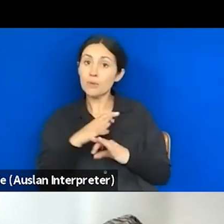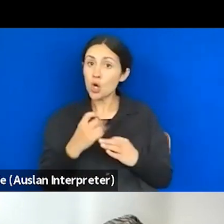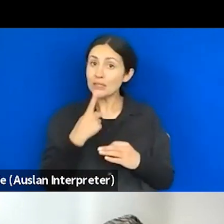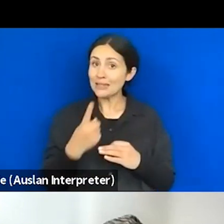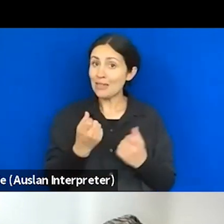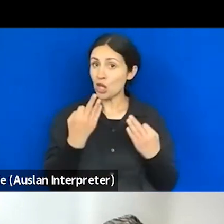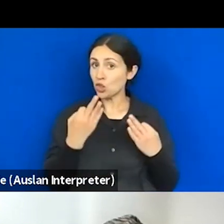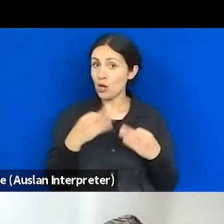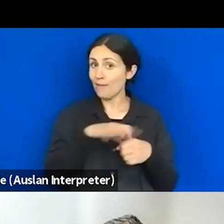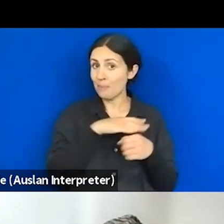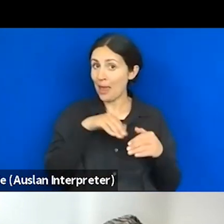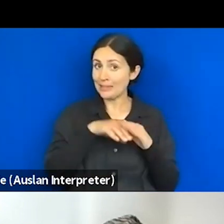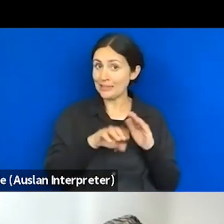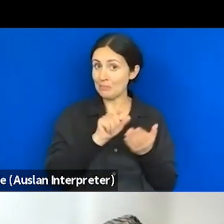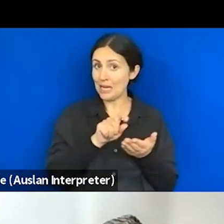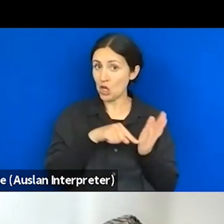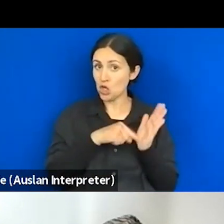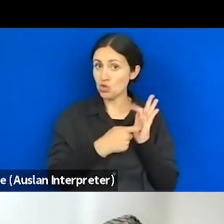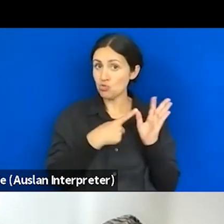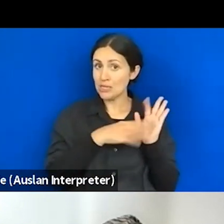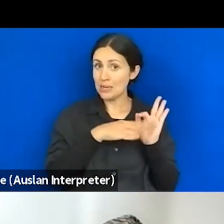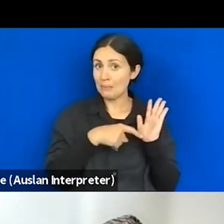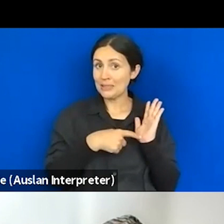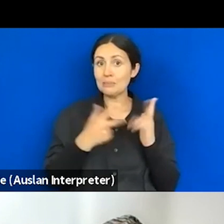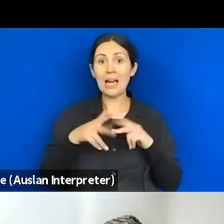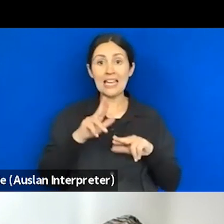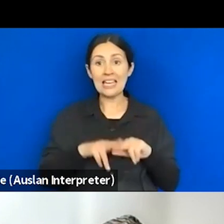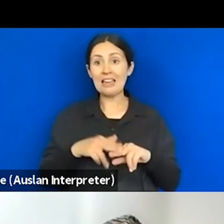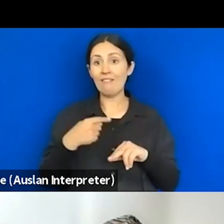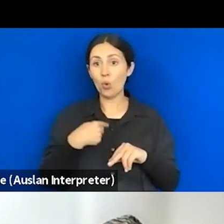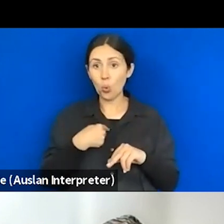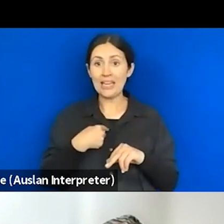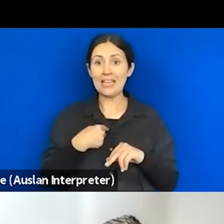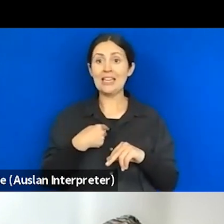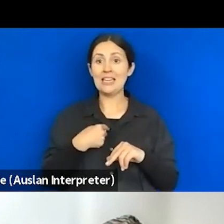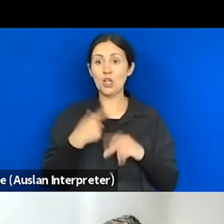place, but that if we have too much zealousness, the second anything is seen as